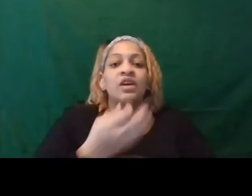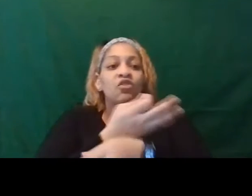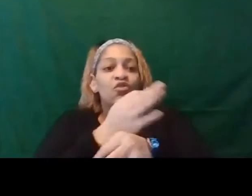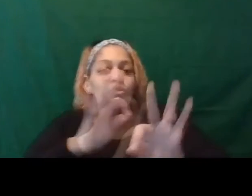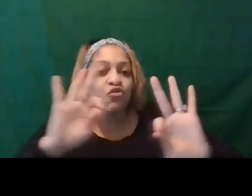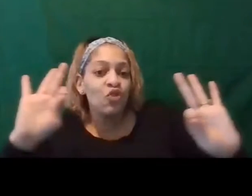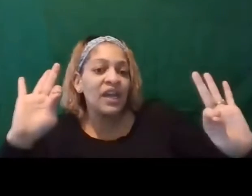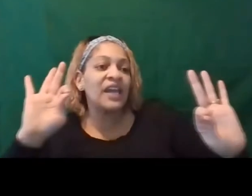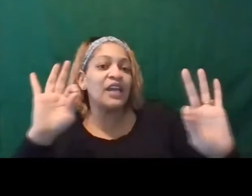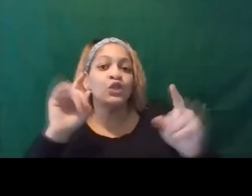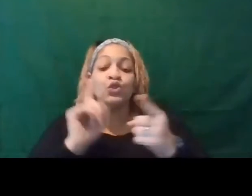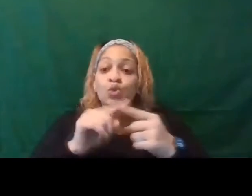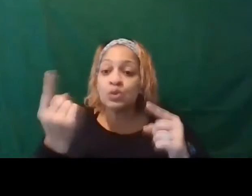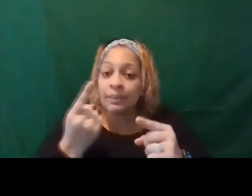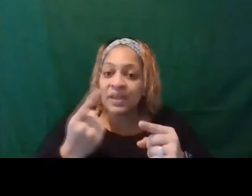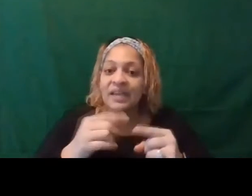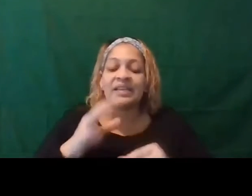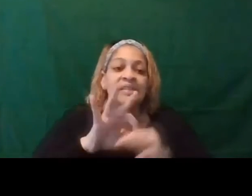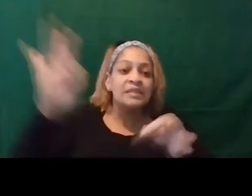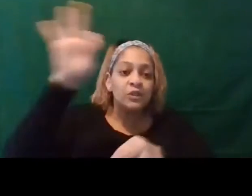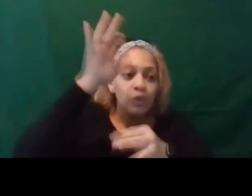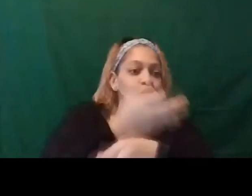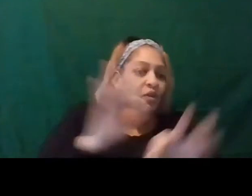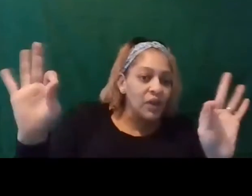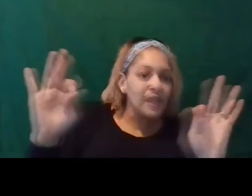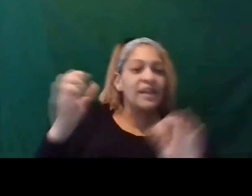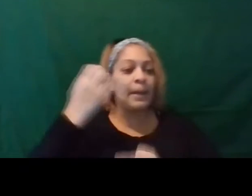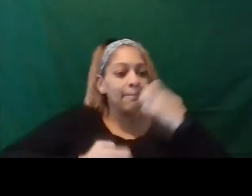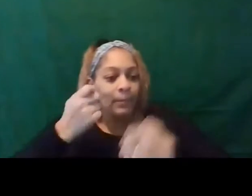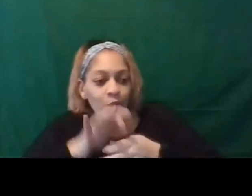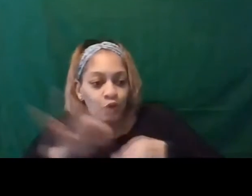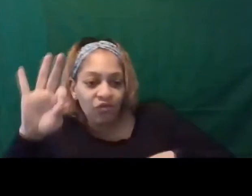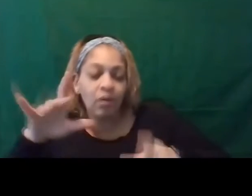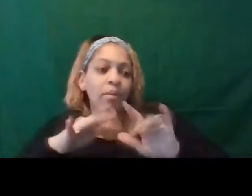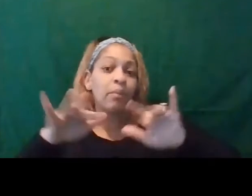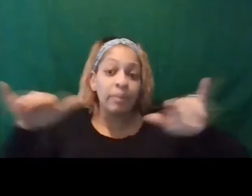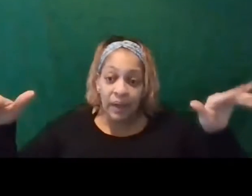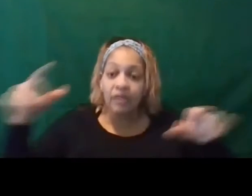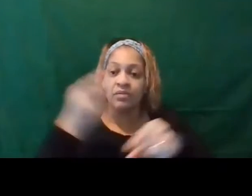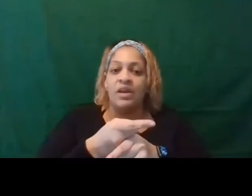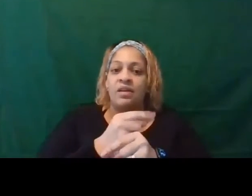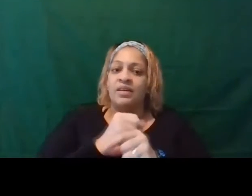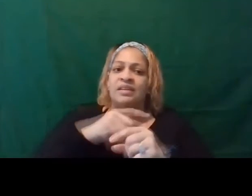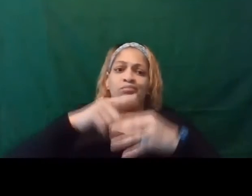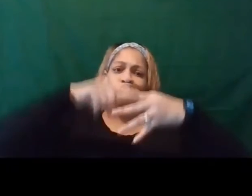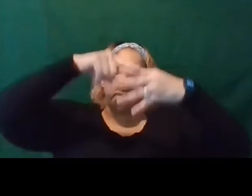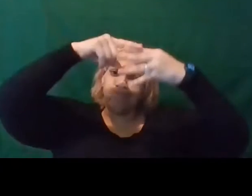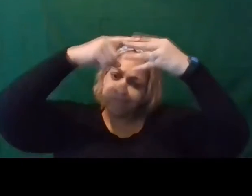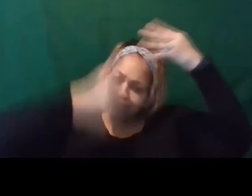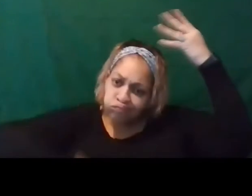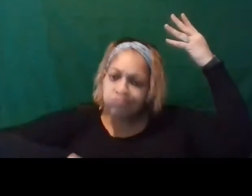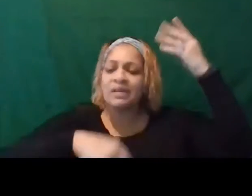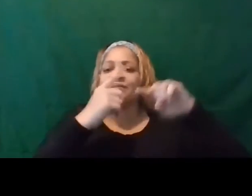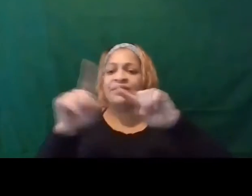to something. Then there's spiritual freedom, emotional freedom, blah, blah, blah. There's all kinds of freedoms. But how often do we really